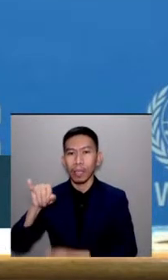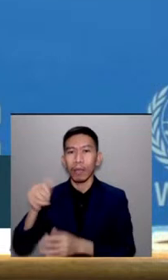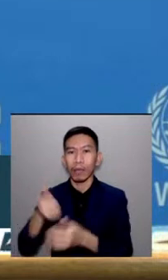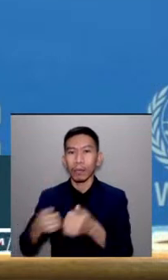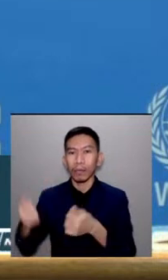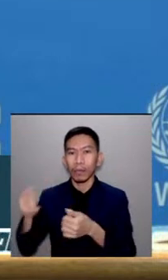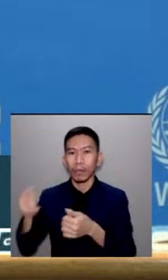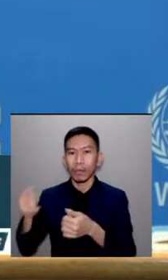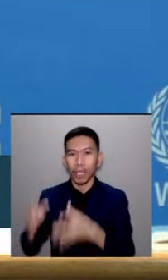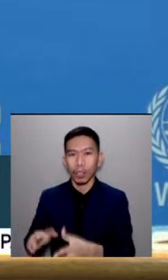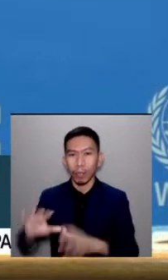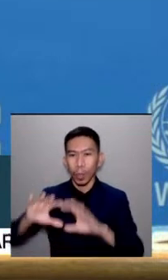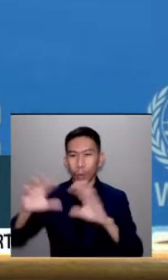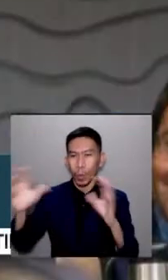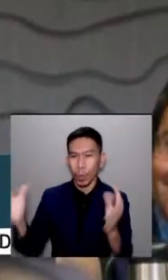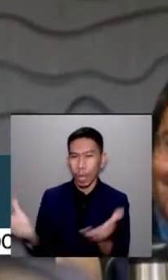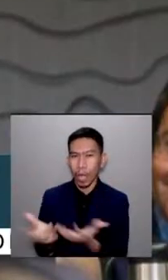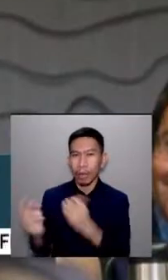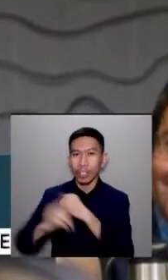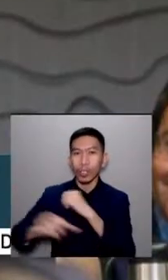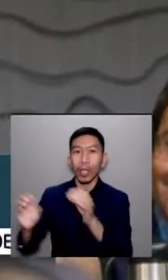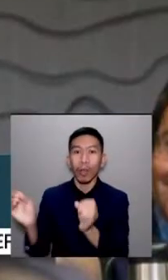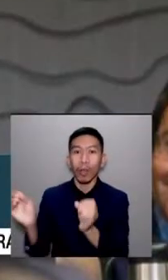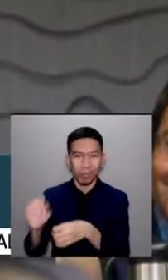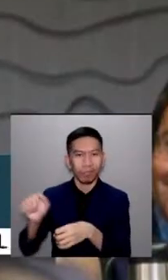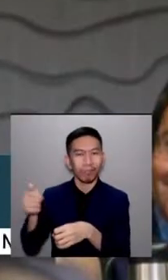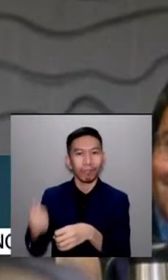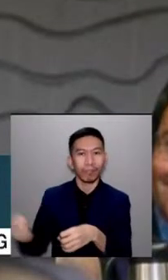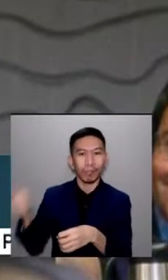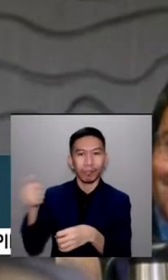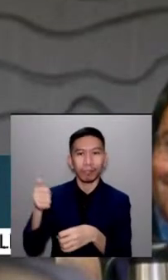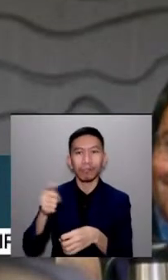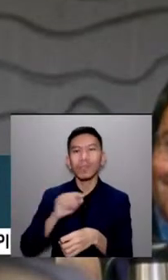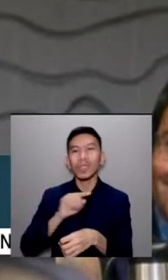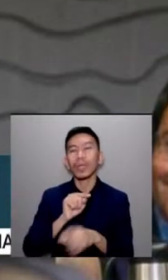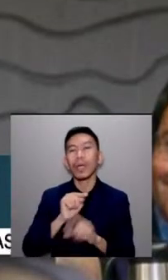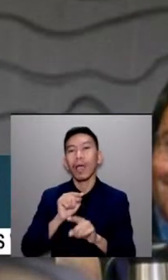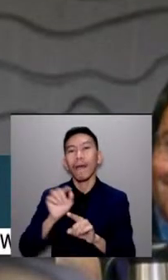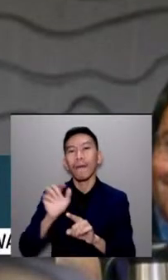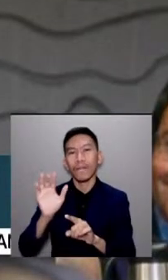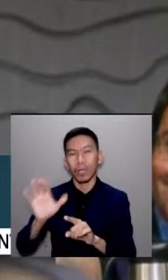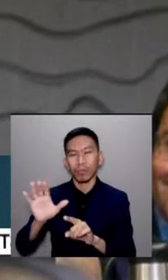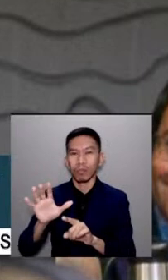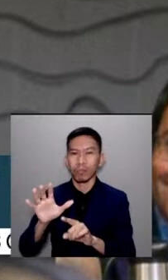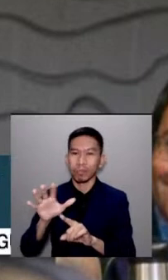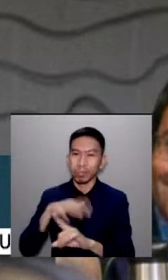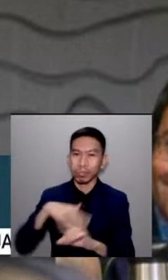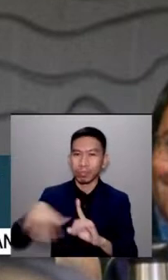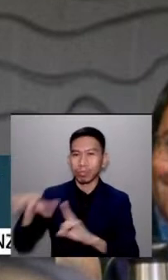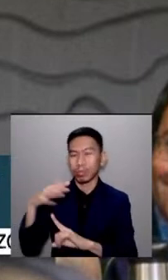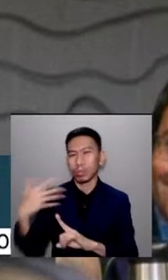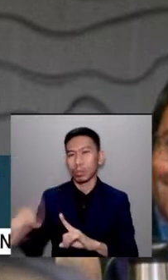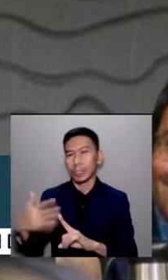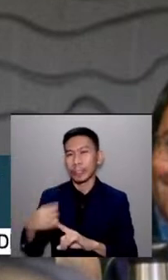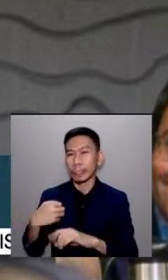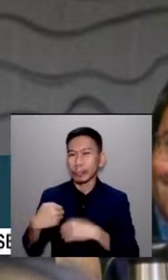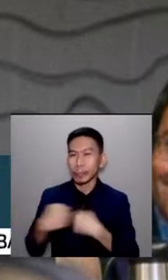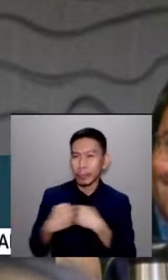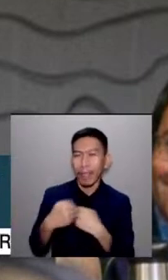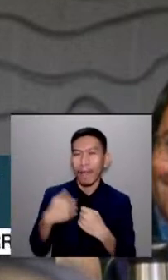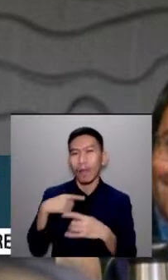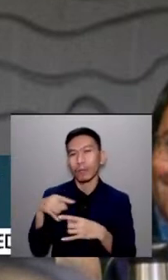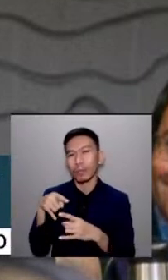Global Bodies Regional Office. The complaint described a, quote, toxic atmosphere with a culture of systemic bullying and